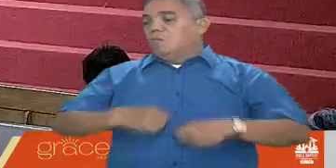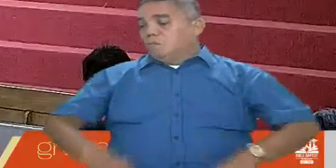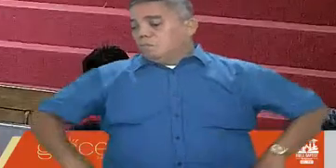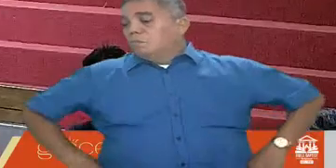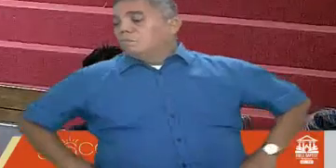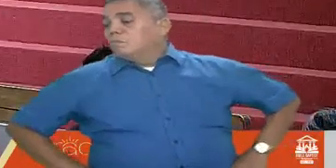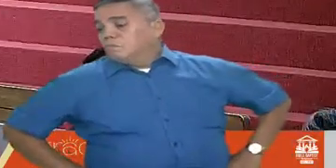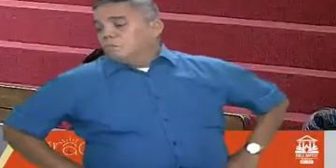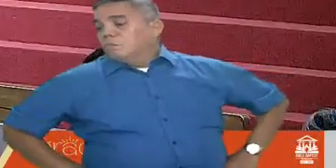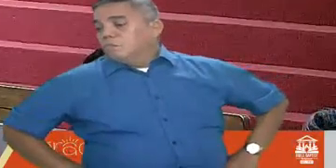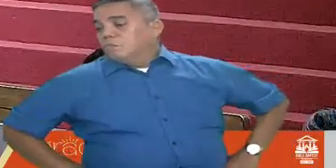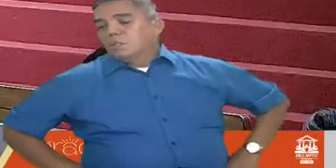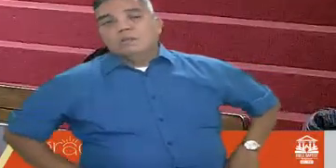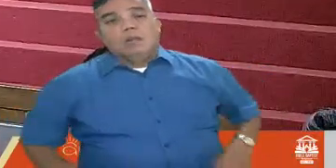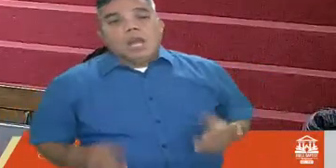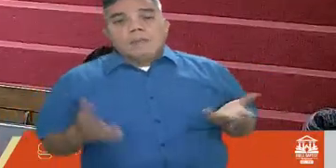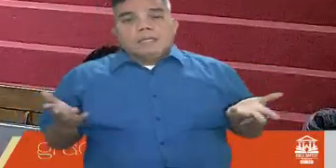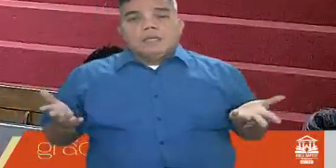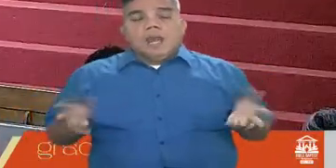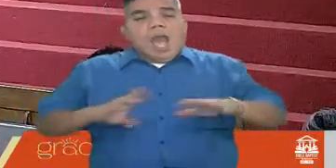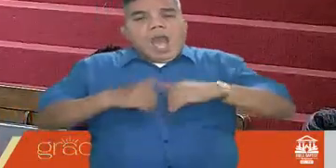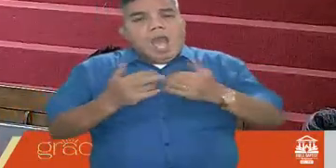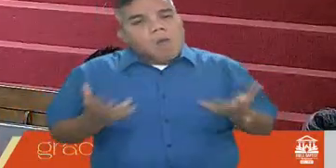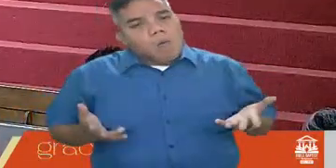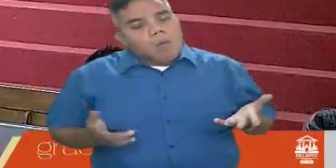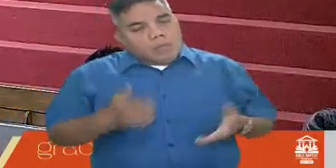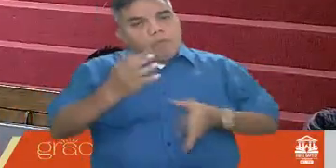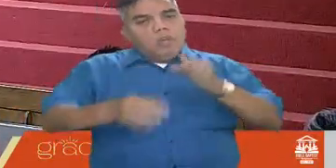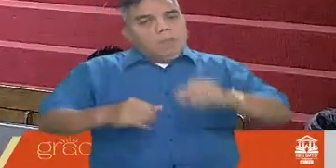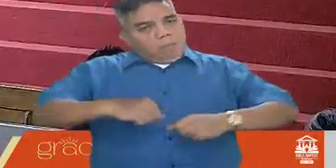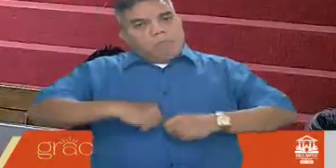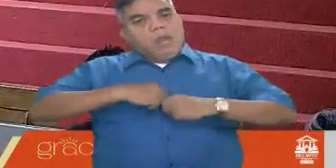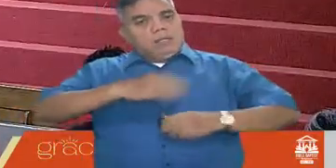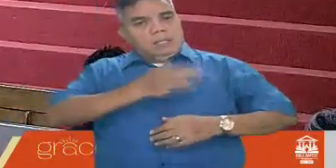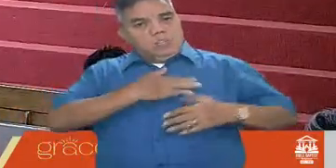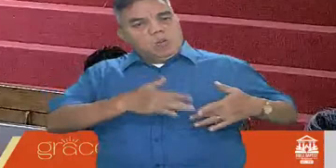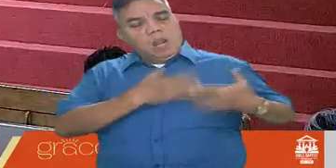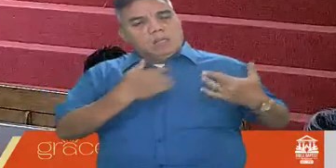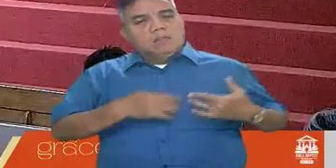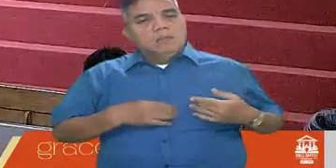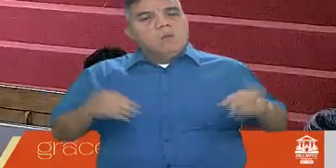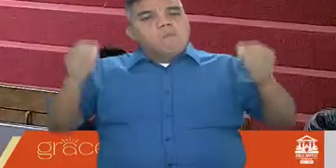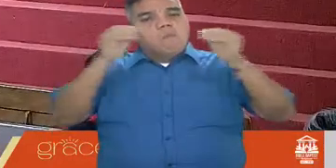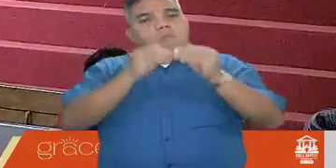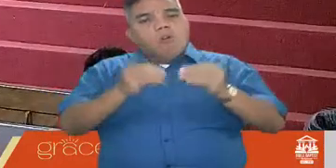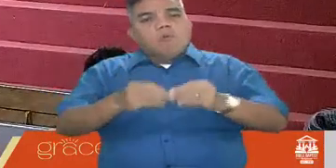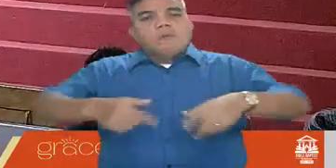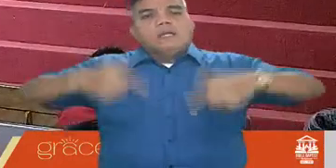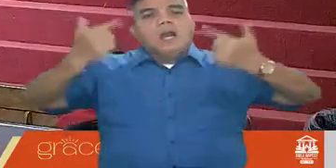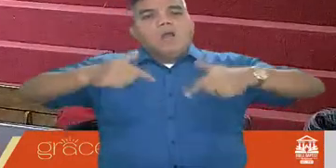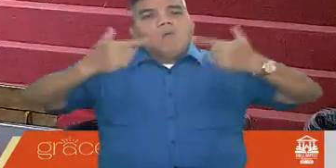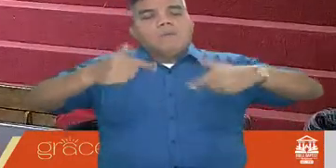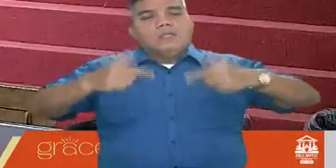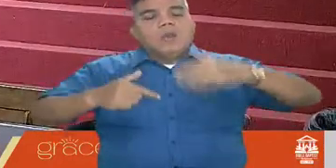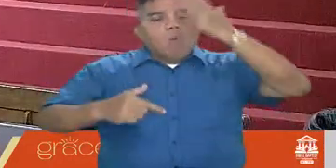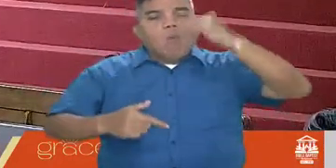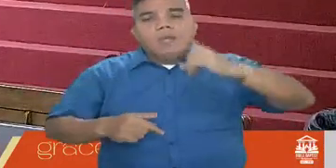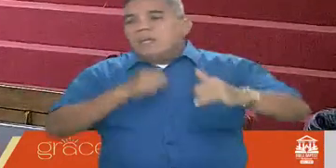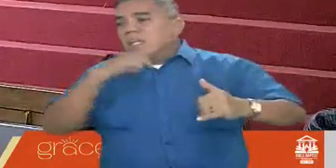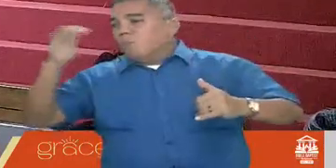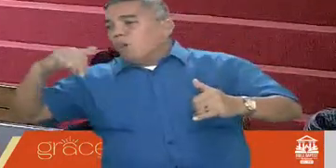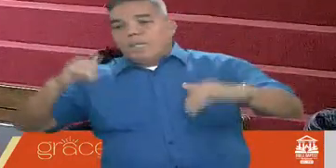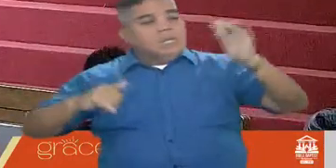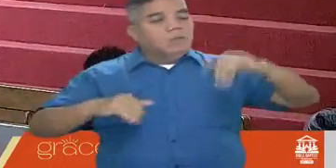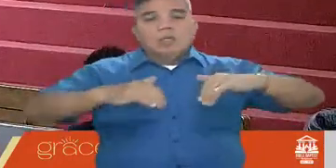garbo. I agree with that observation. Kung naa kay garbo, samot. Mag-away panoon mo kay di man mo